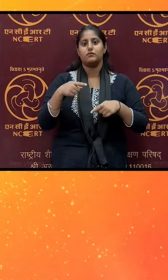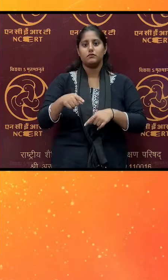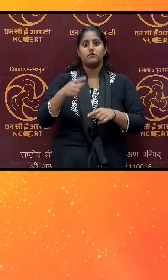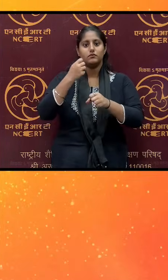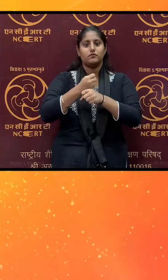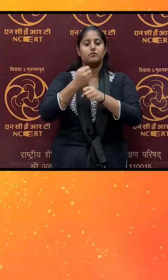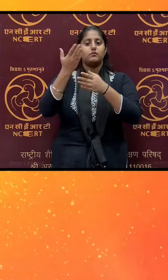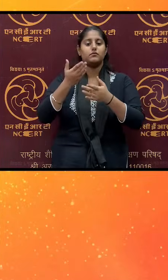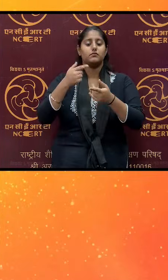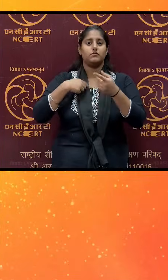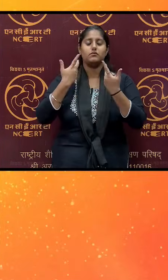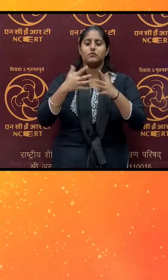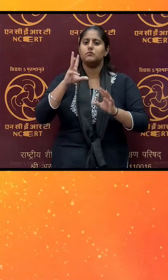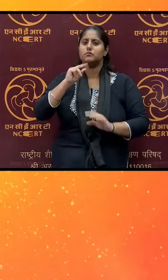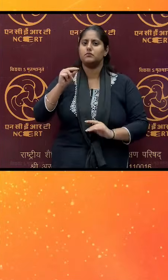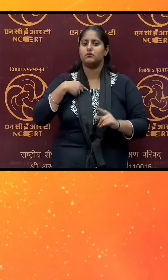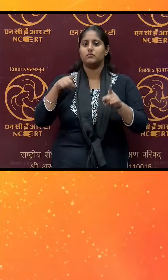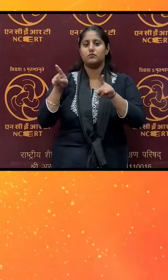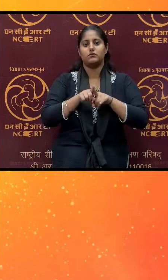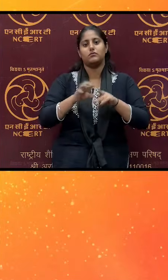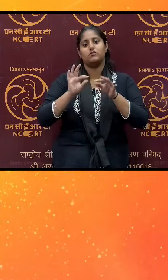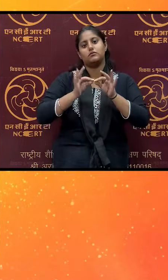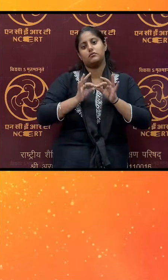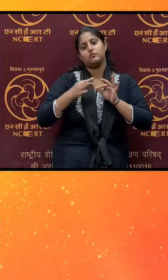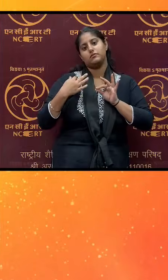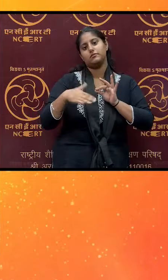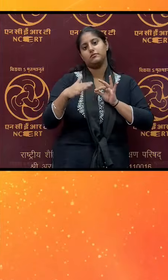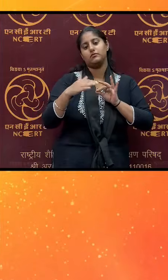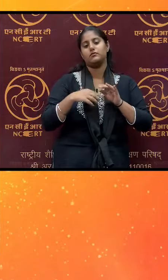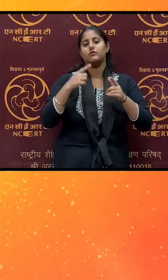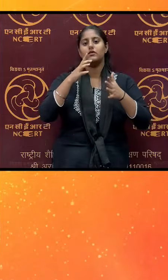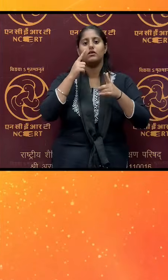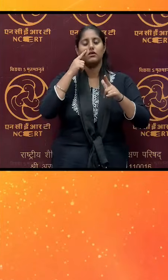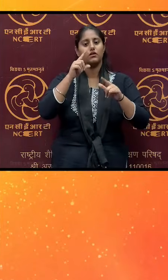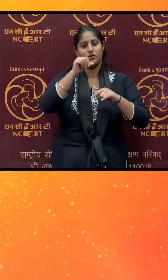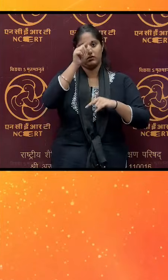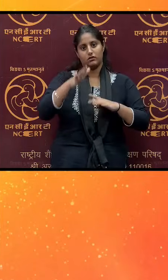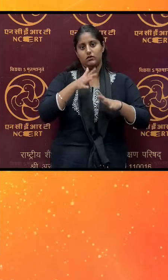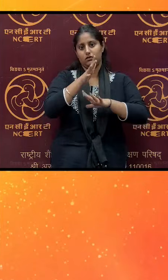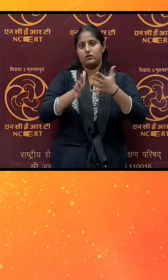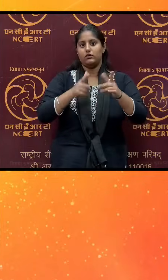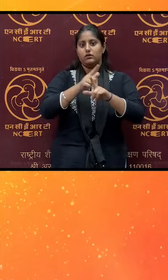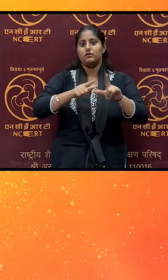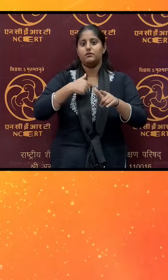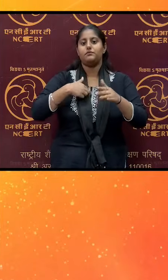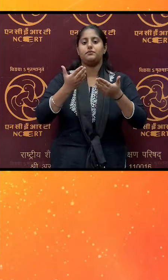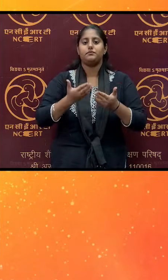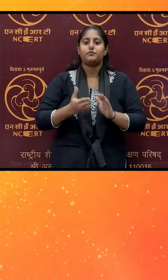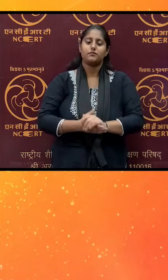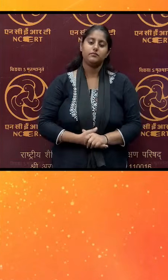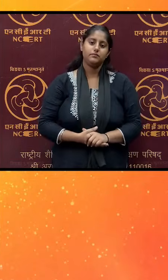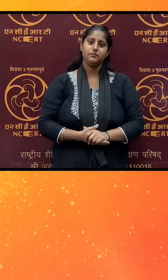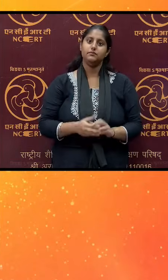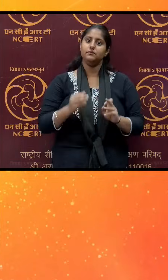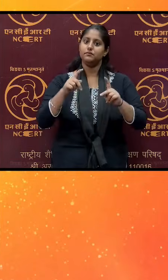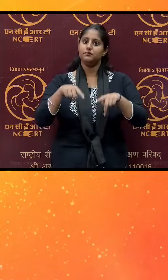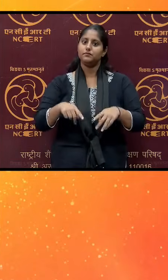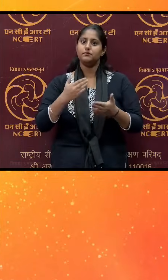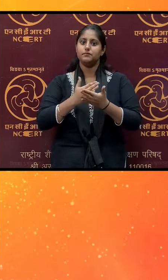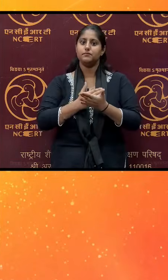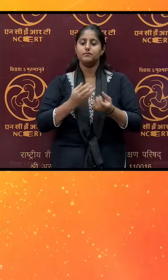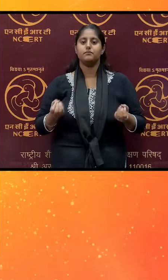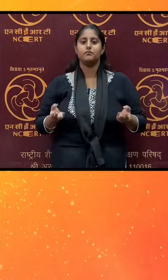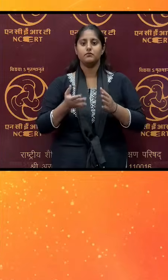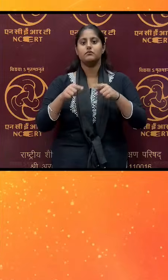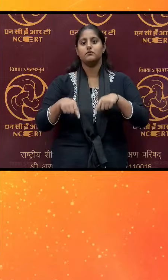be speaking on the topic, to understand it in the form of Indian Sign Language. Welcome, Bhumi. So let's begin this. Savita ma'am,